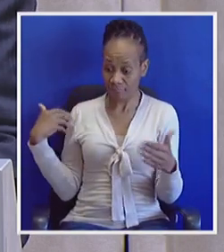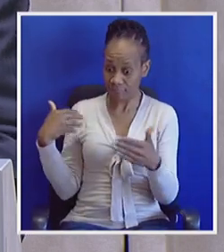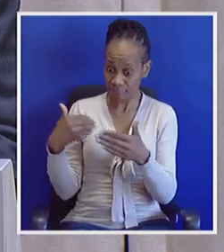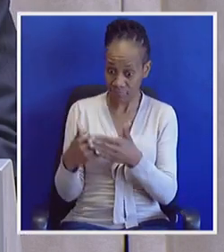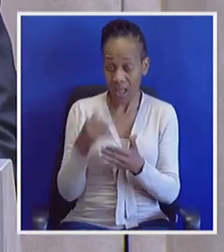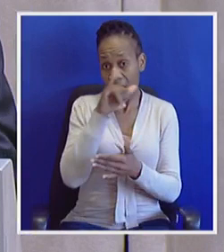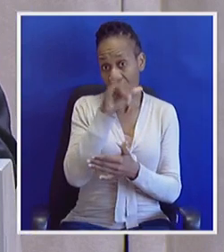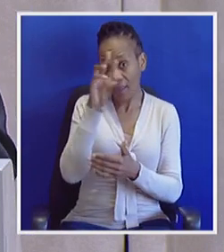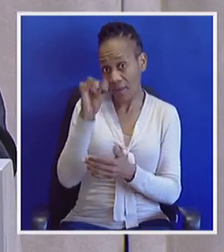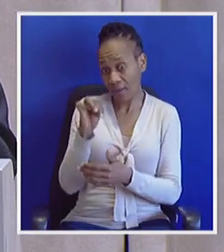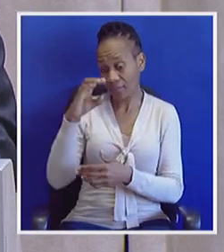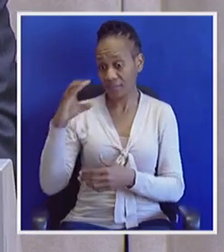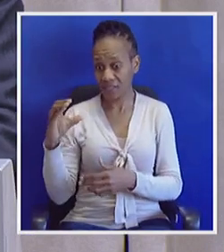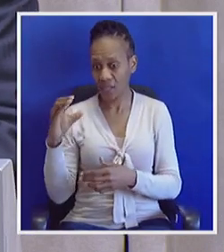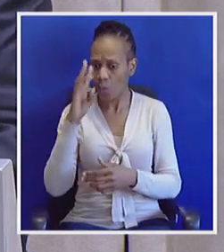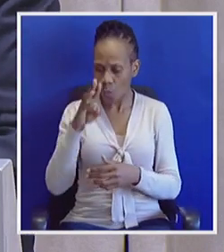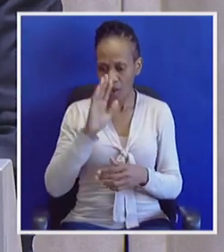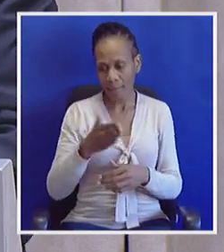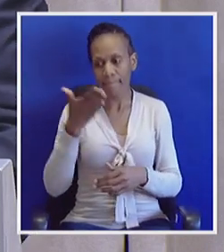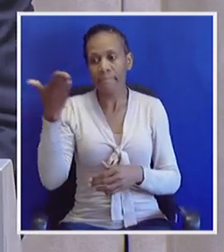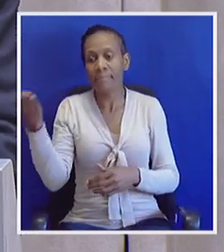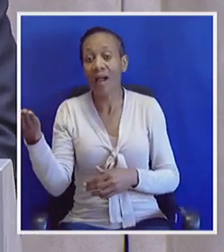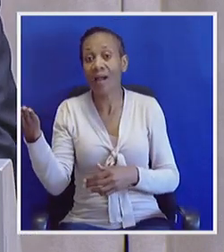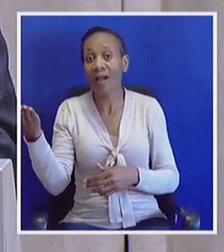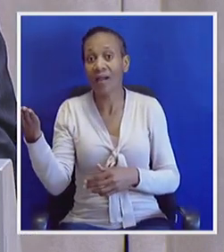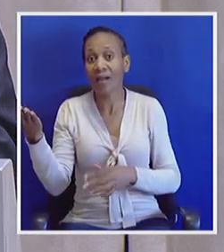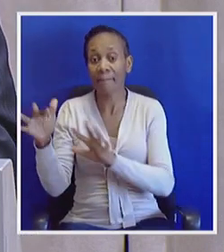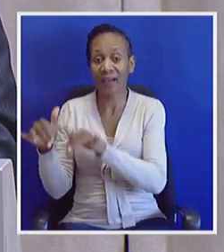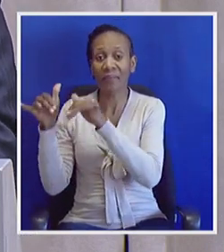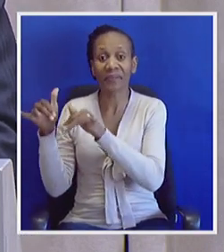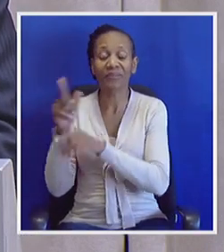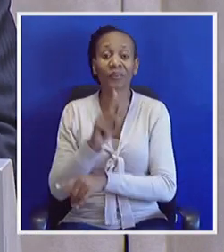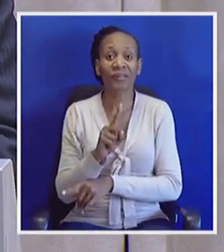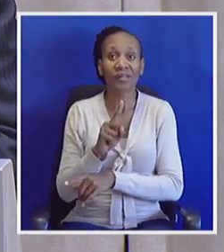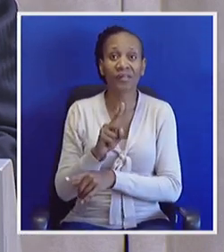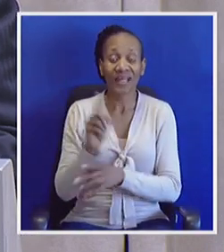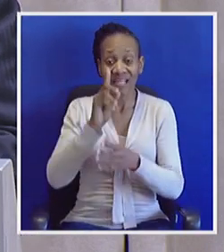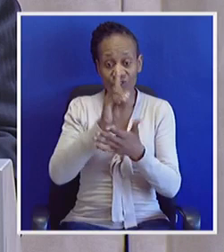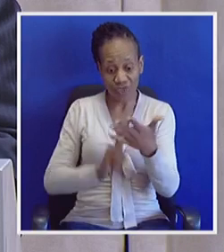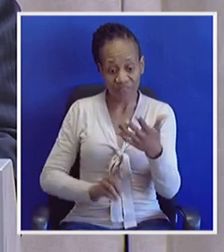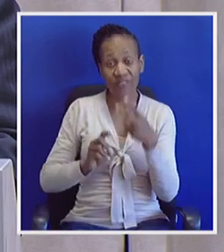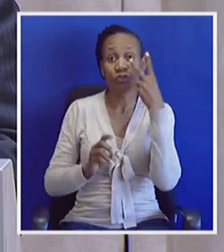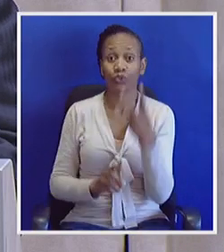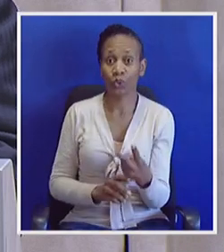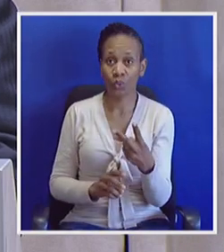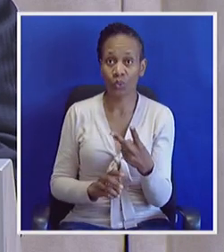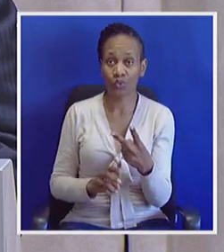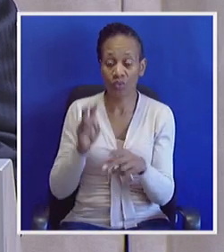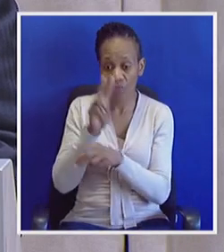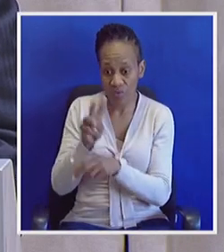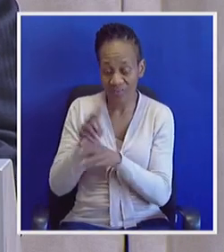IMC will be submitting to Cabinet the second draft of the Government Shareholder Oversight